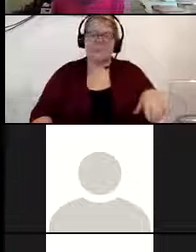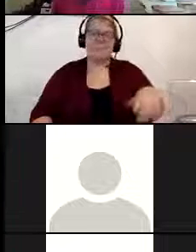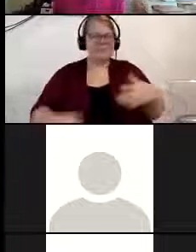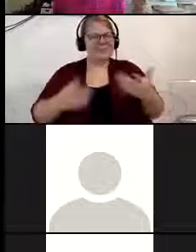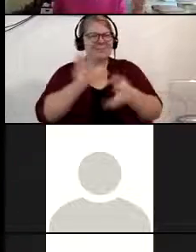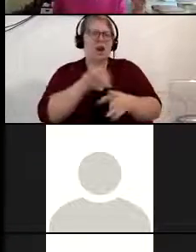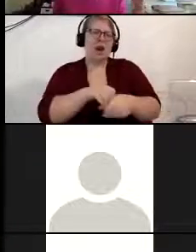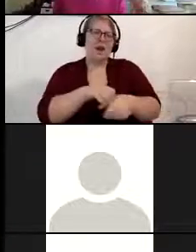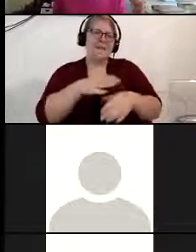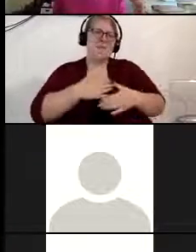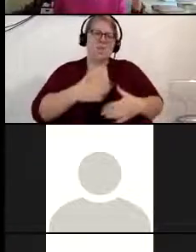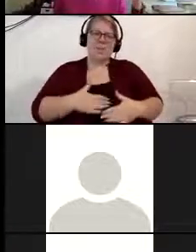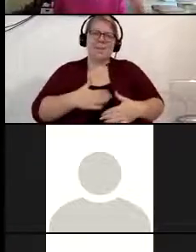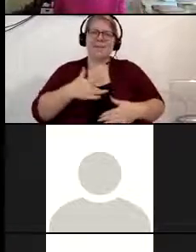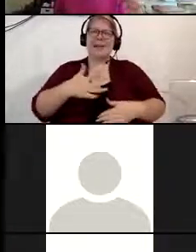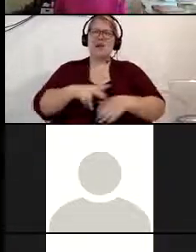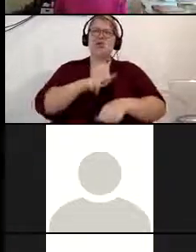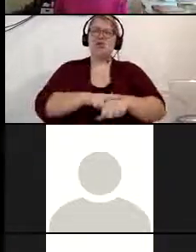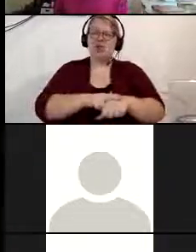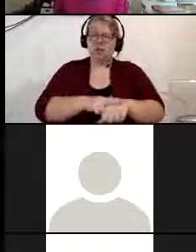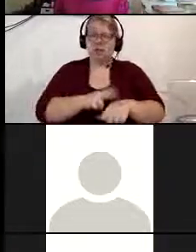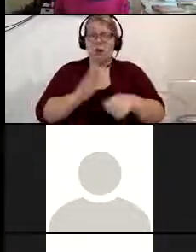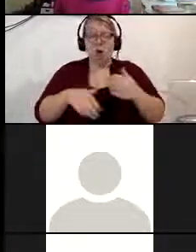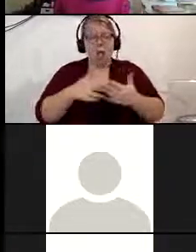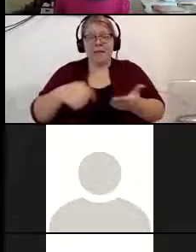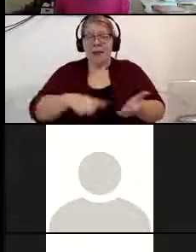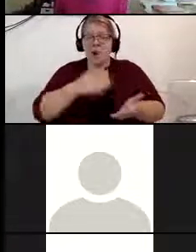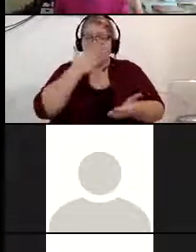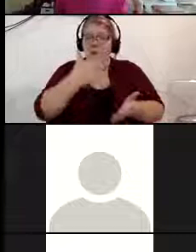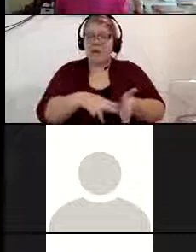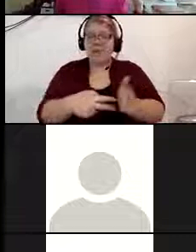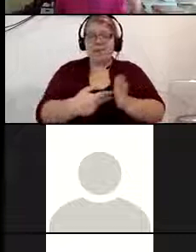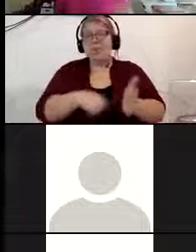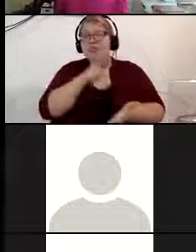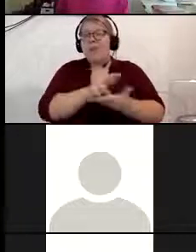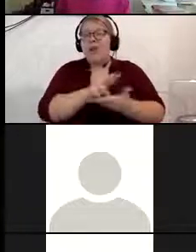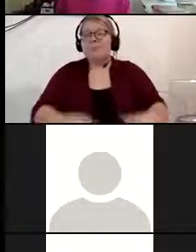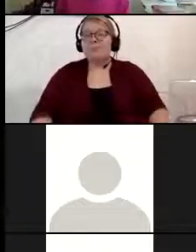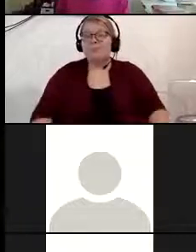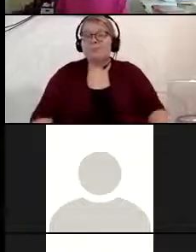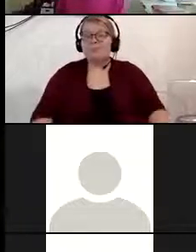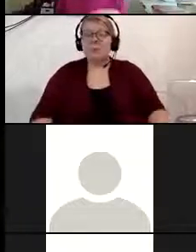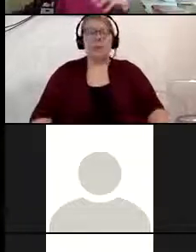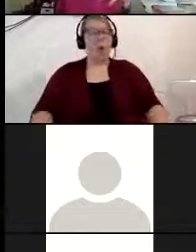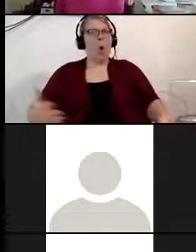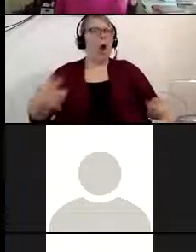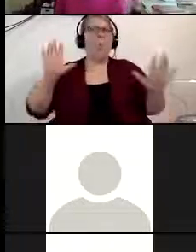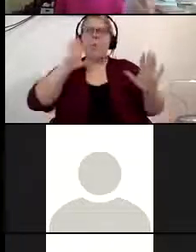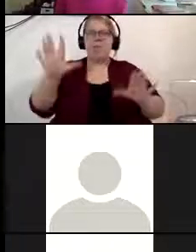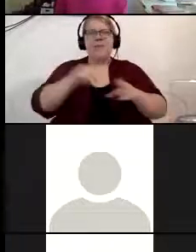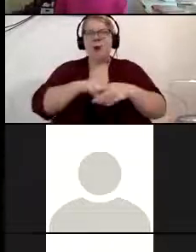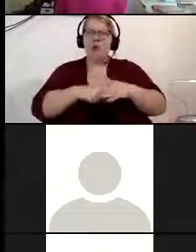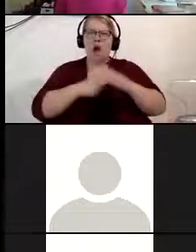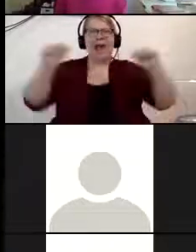nature. We relapse on all our good intentions, whether it's to engage in an exercise program, to